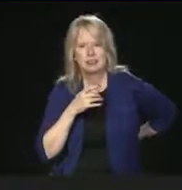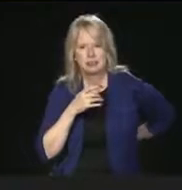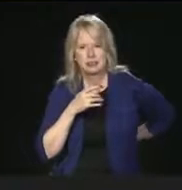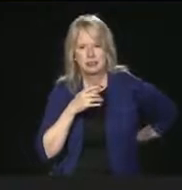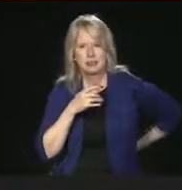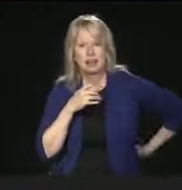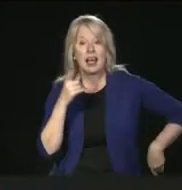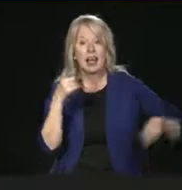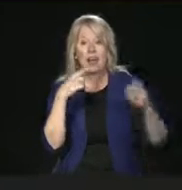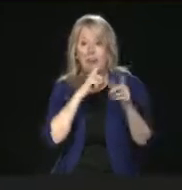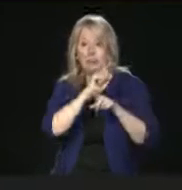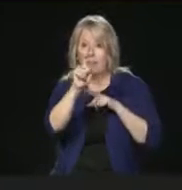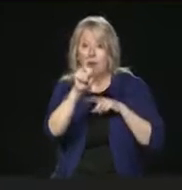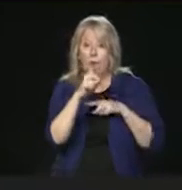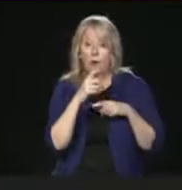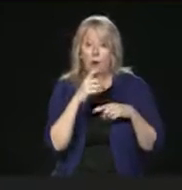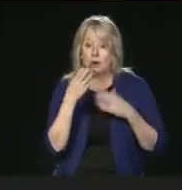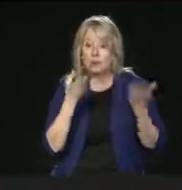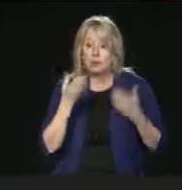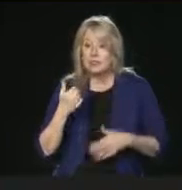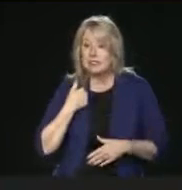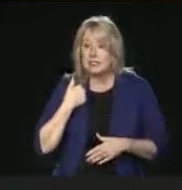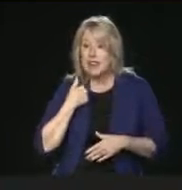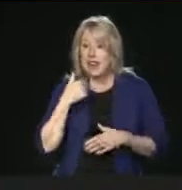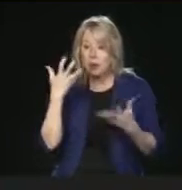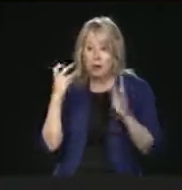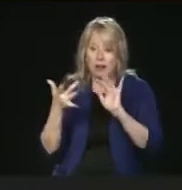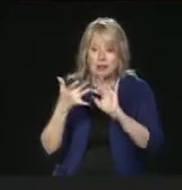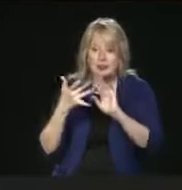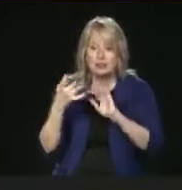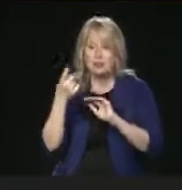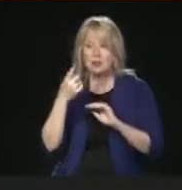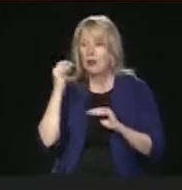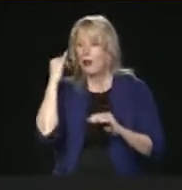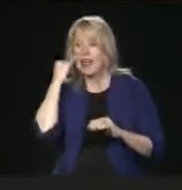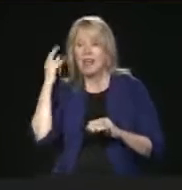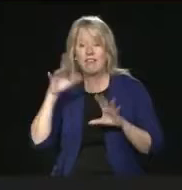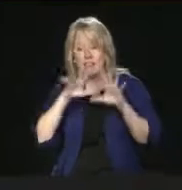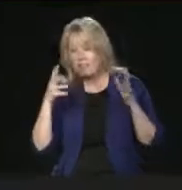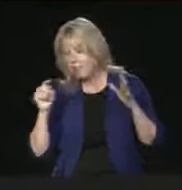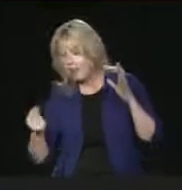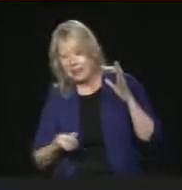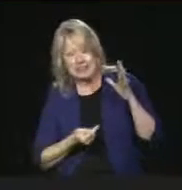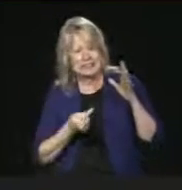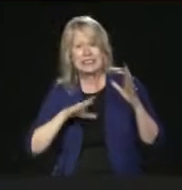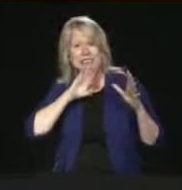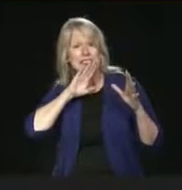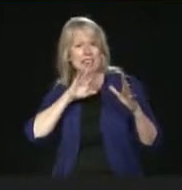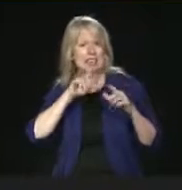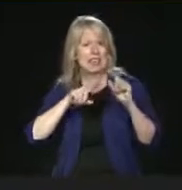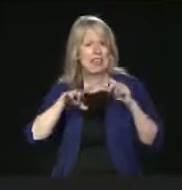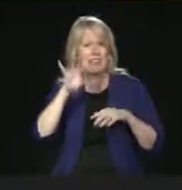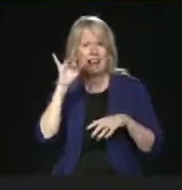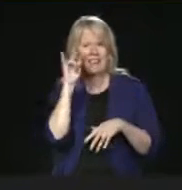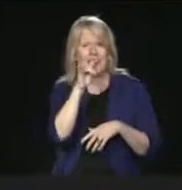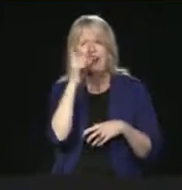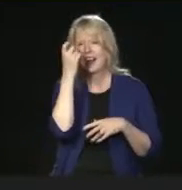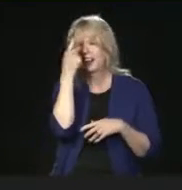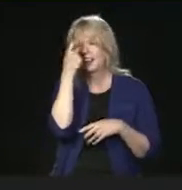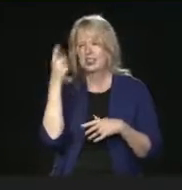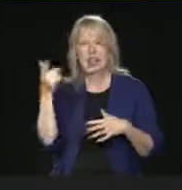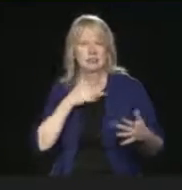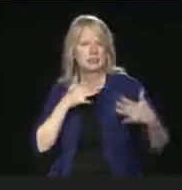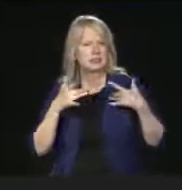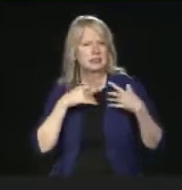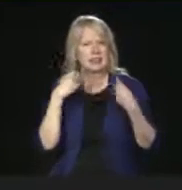an agent, or when you're abroad and you cannot find a flight, I know that creates even more anxiety. I